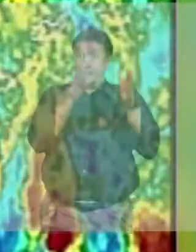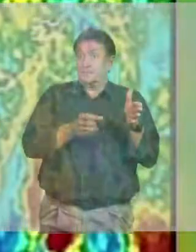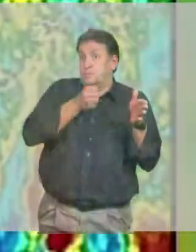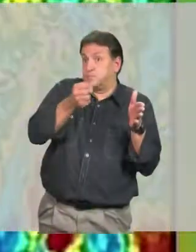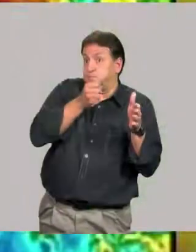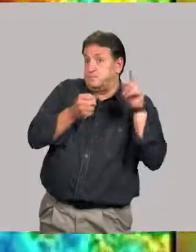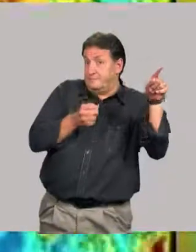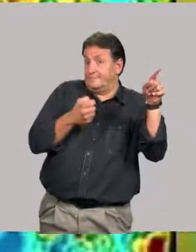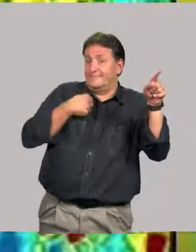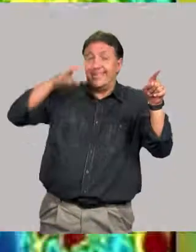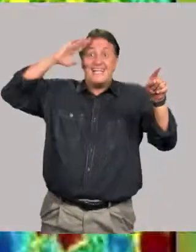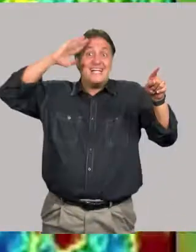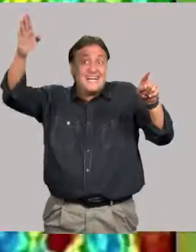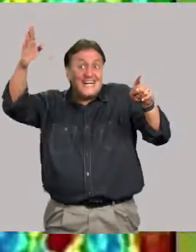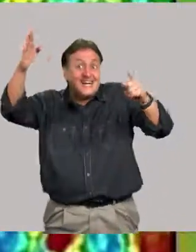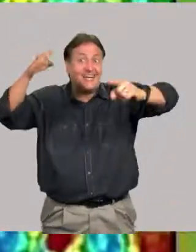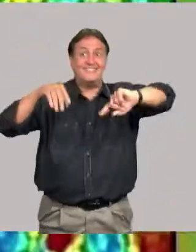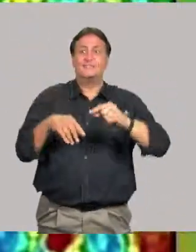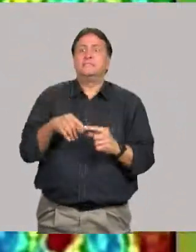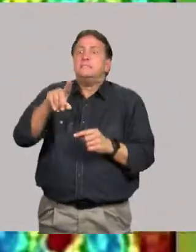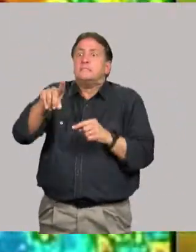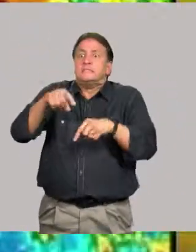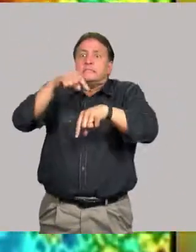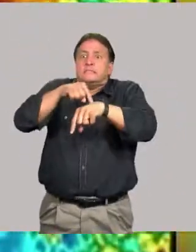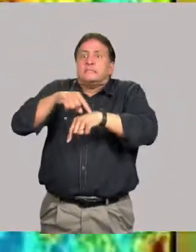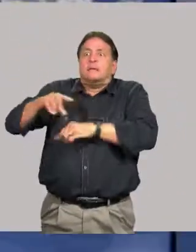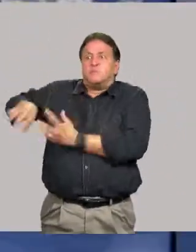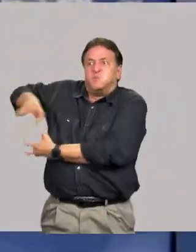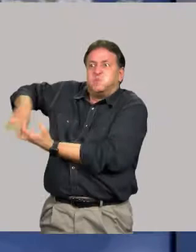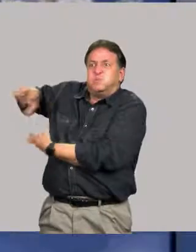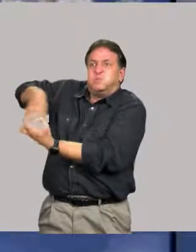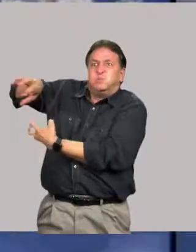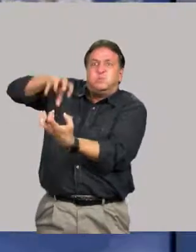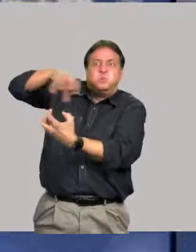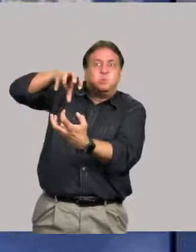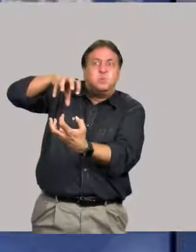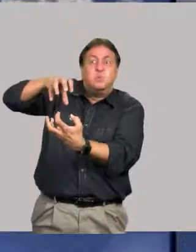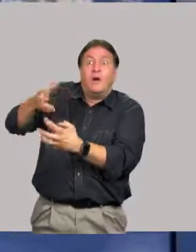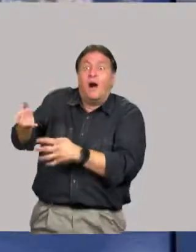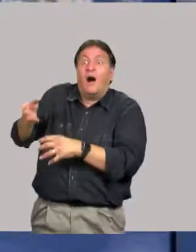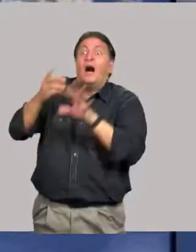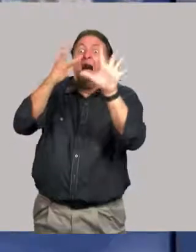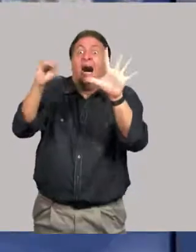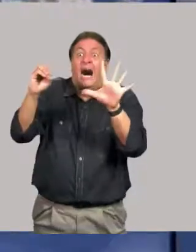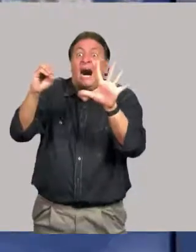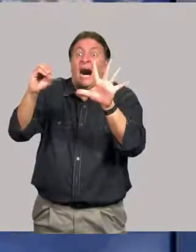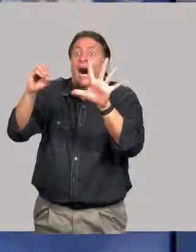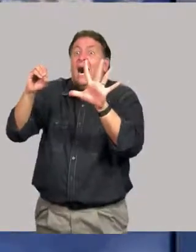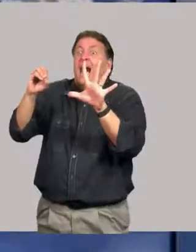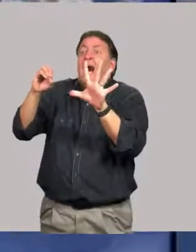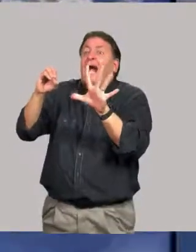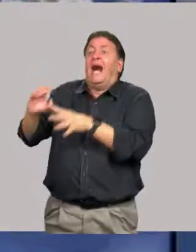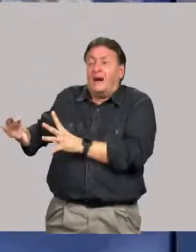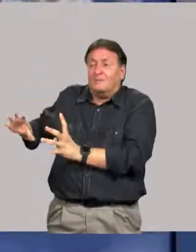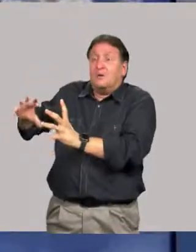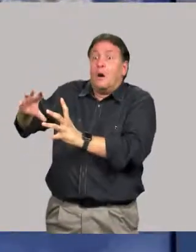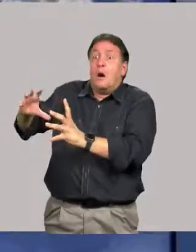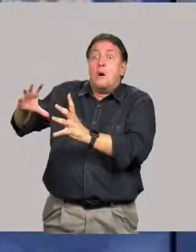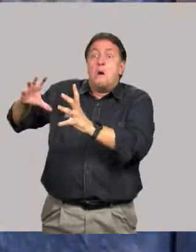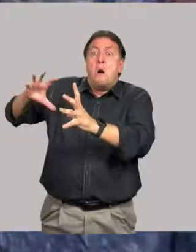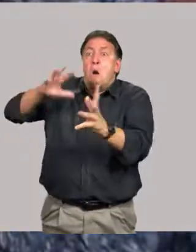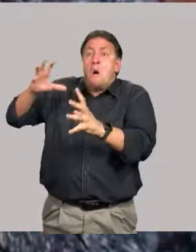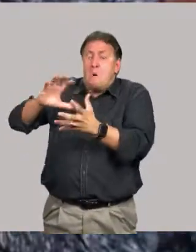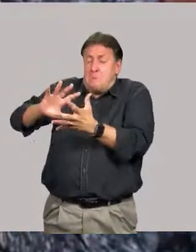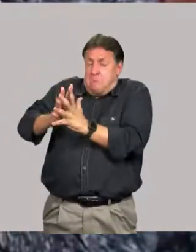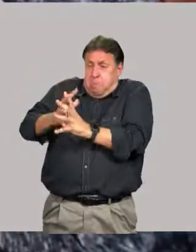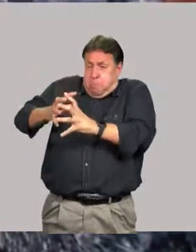Hello, Houston. It looks like a hurricane is still a few days away. Our computer model shows the hurricane passing by Cuba and Florida with winds up to